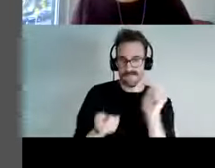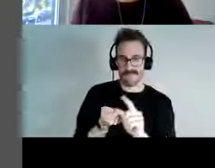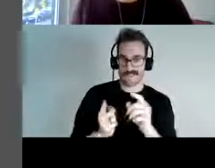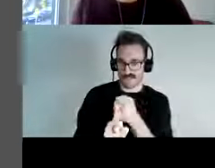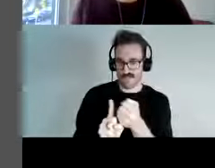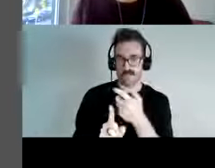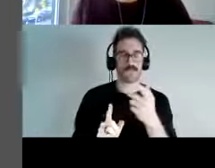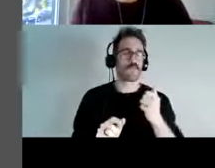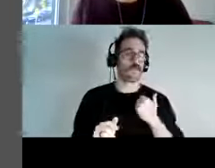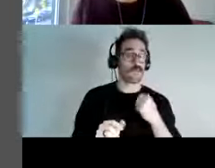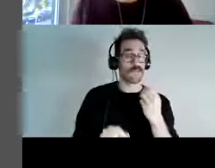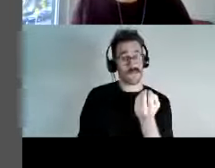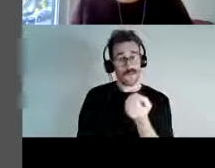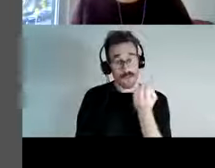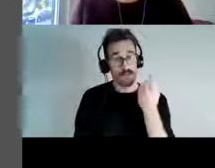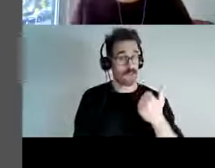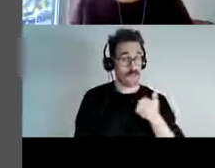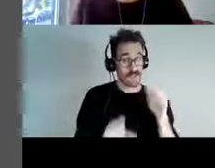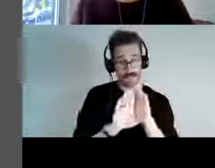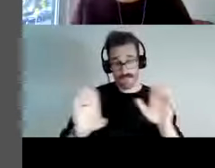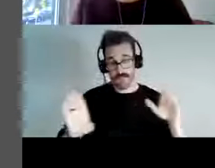Canada, and nationally, internationally, to